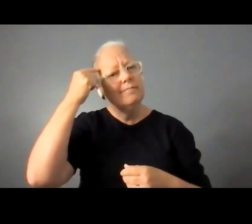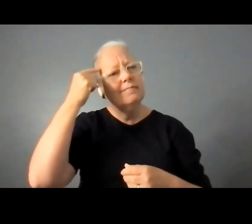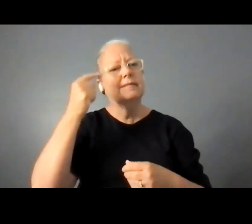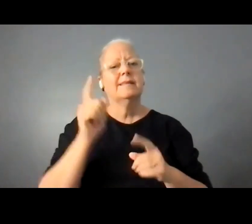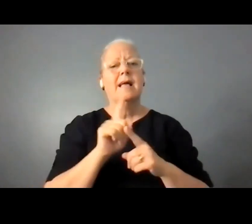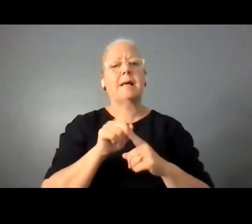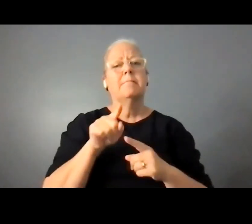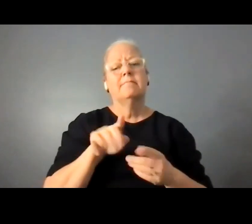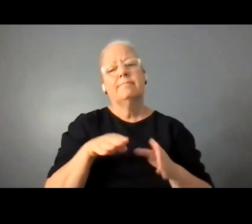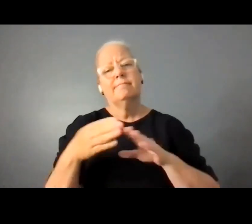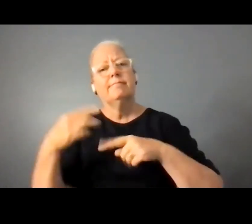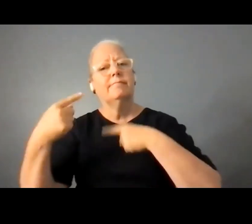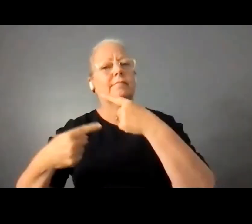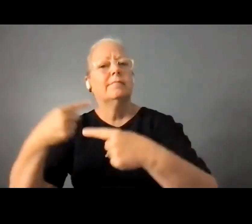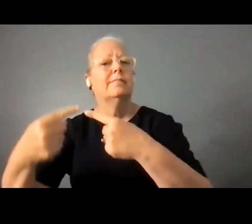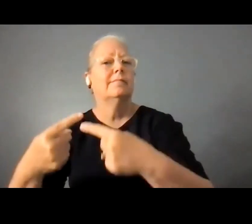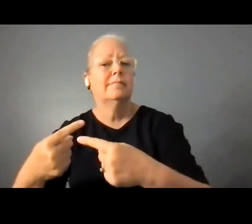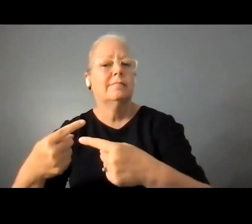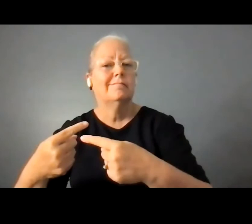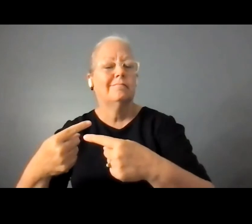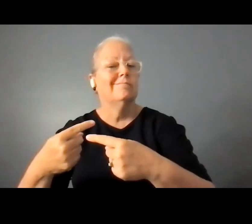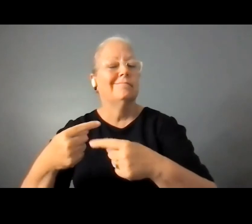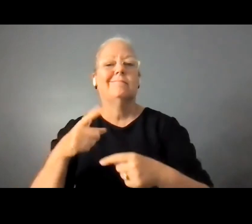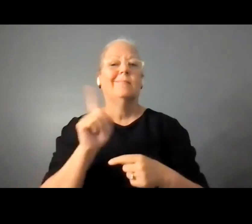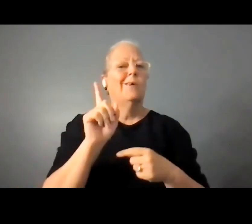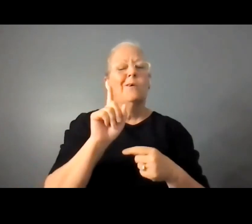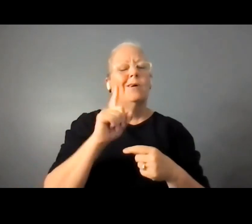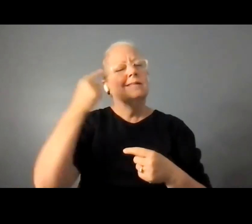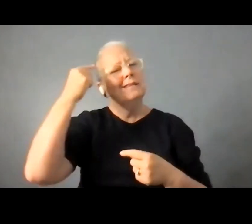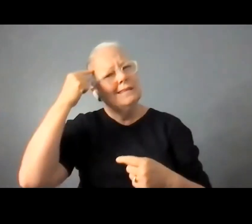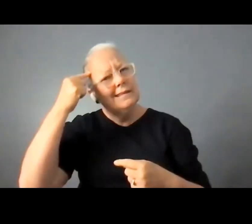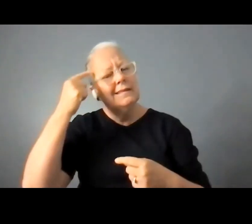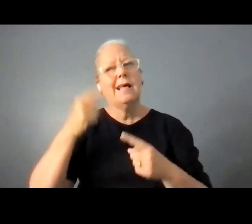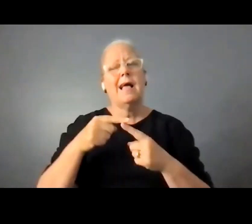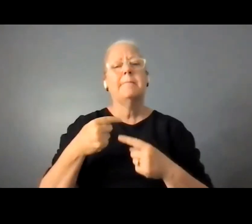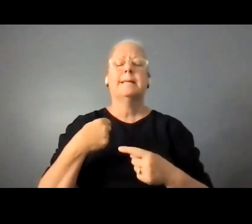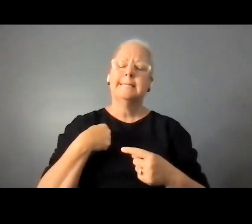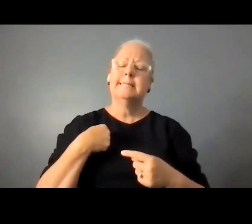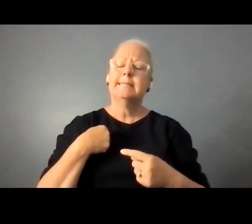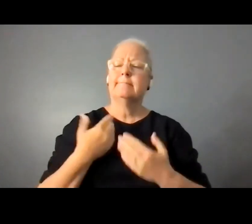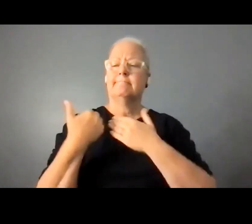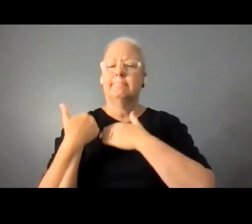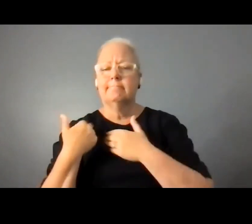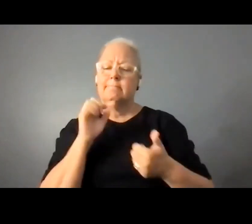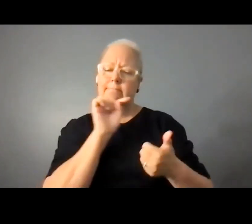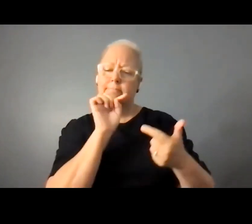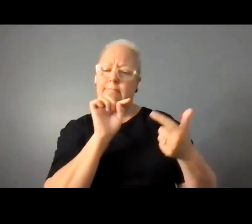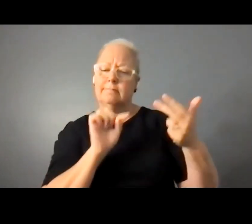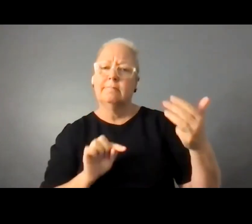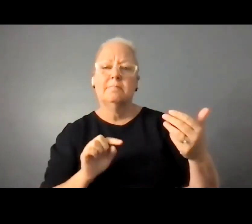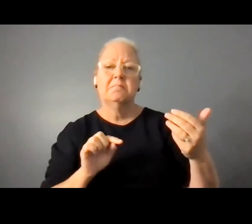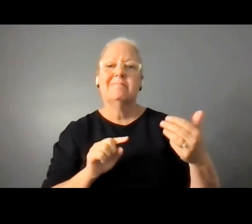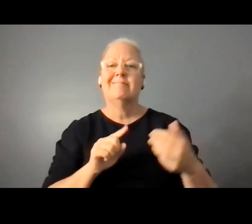none of these. They're not taking into account these needs of people with disabilities. The governments are